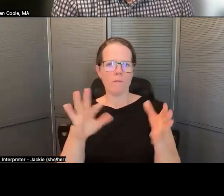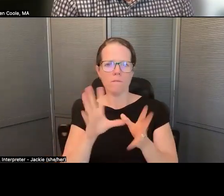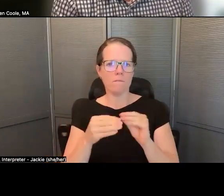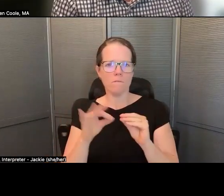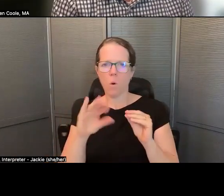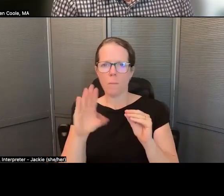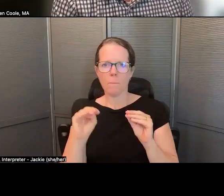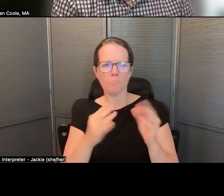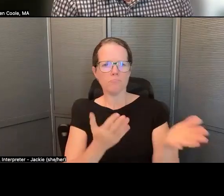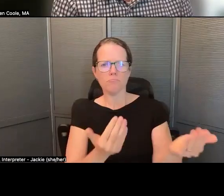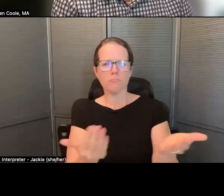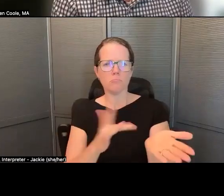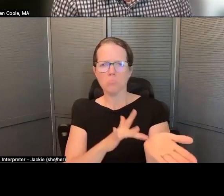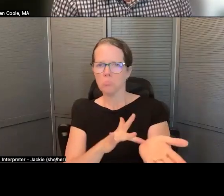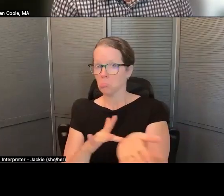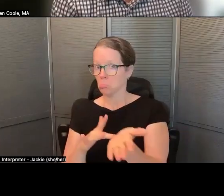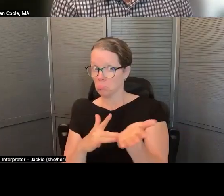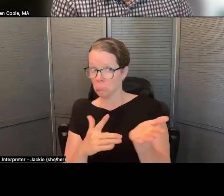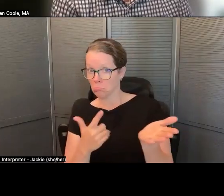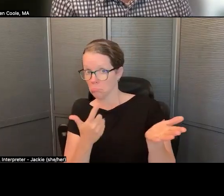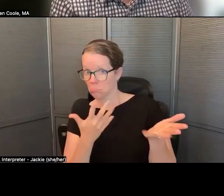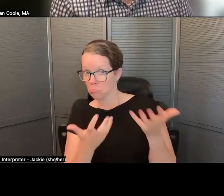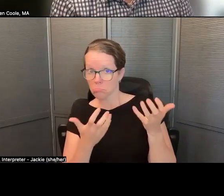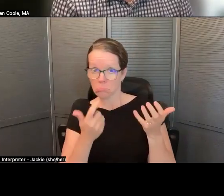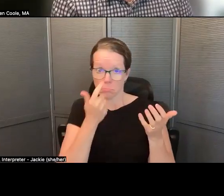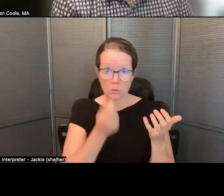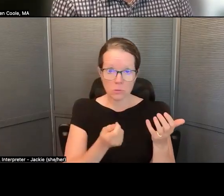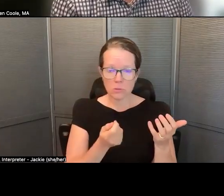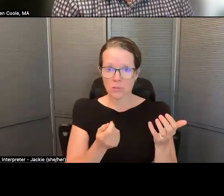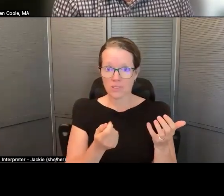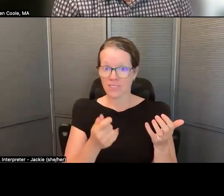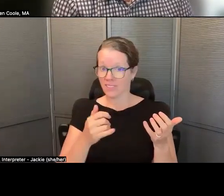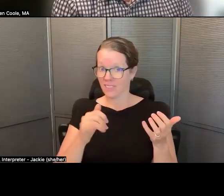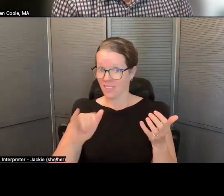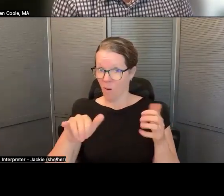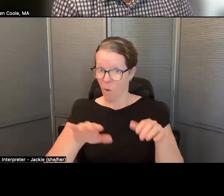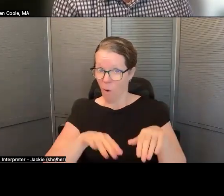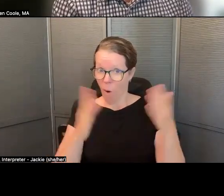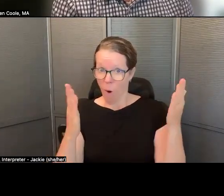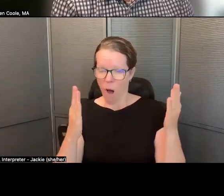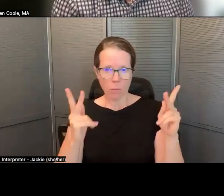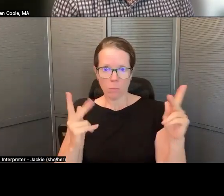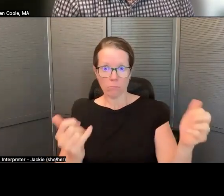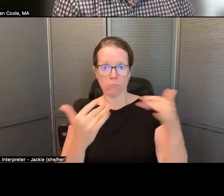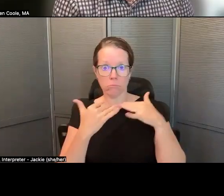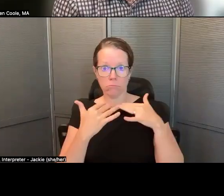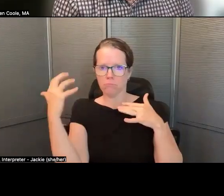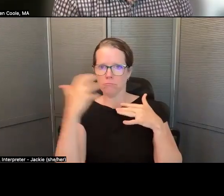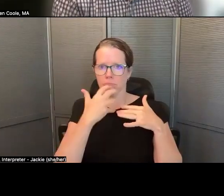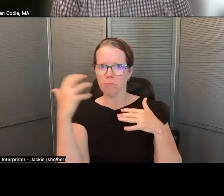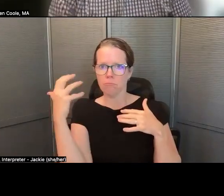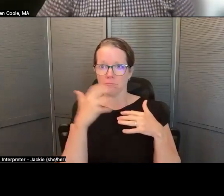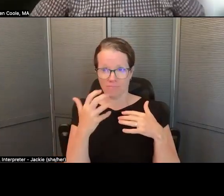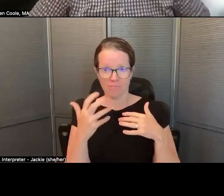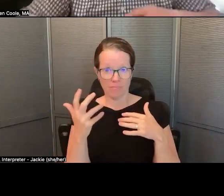overwhelming with the amount of participation that people wanted to be involved and the interest